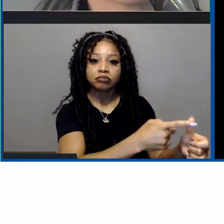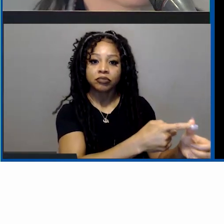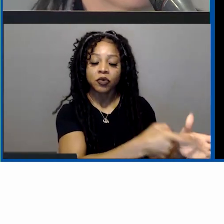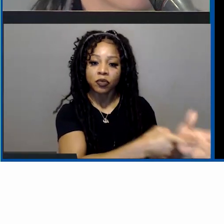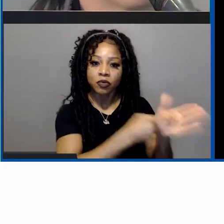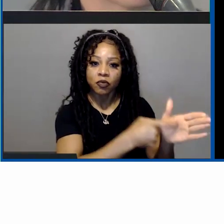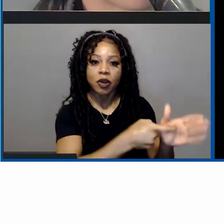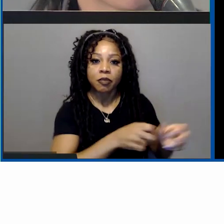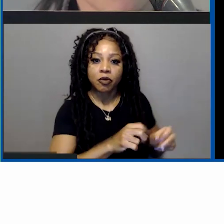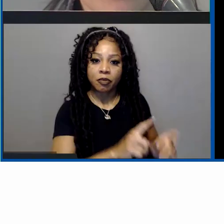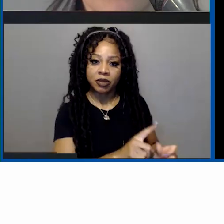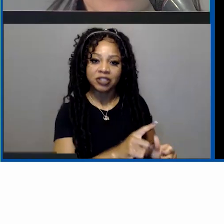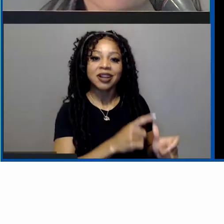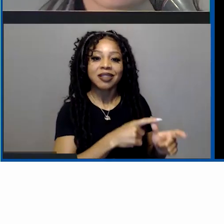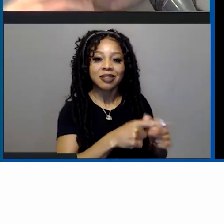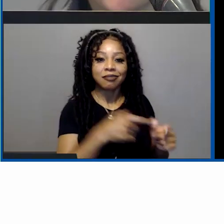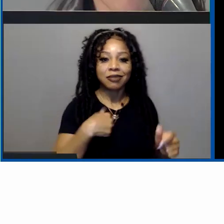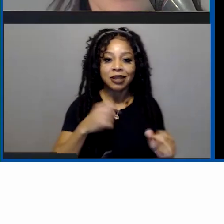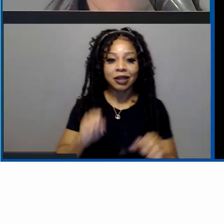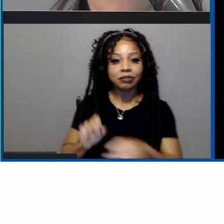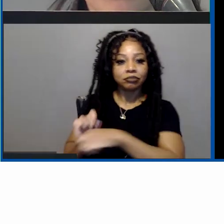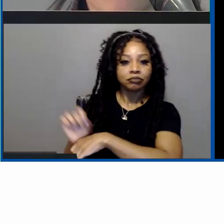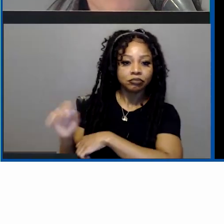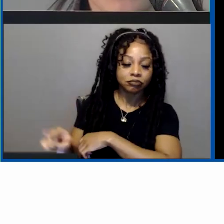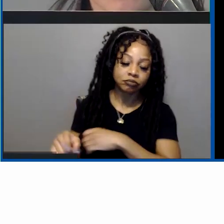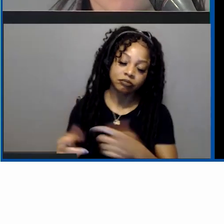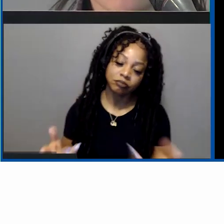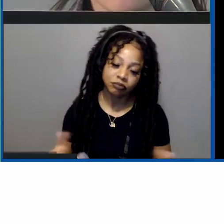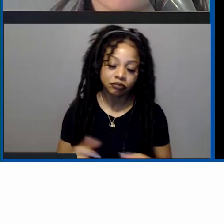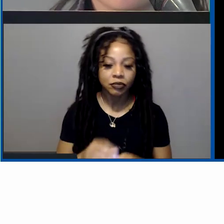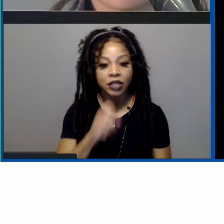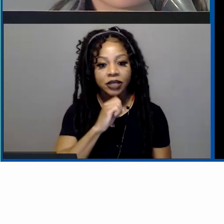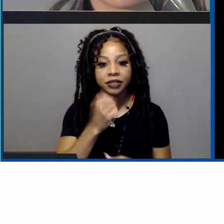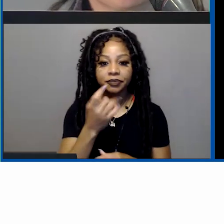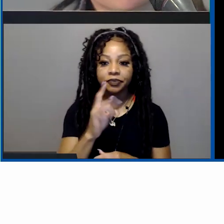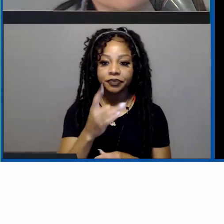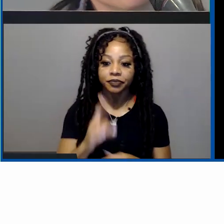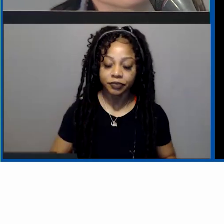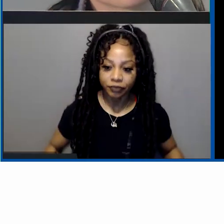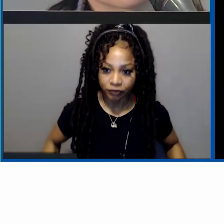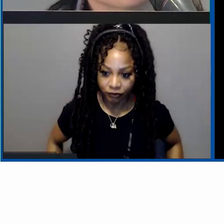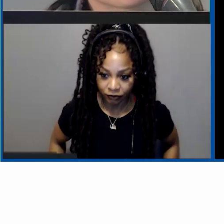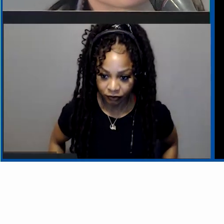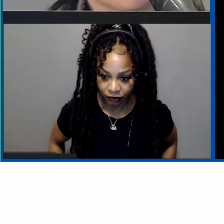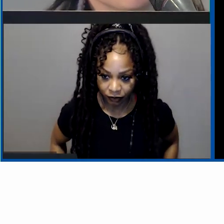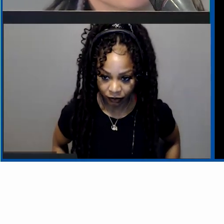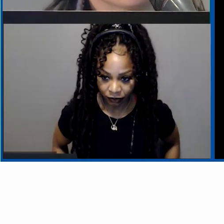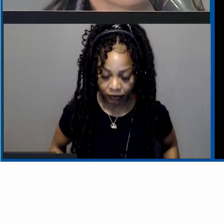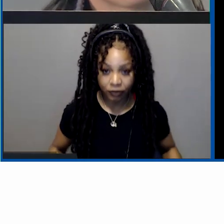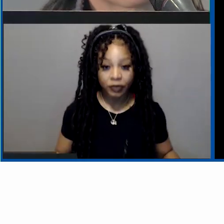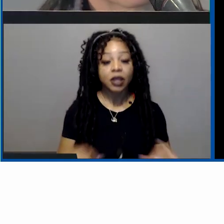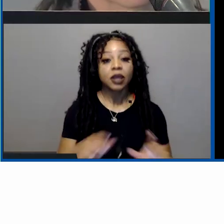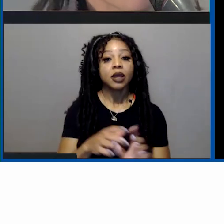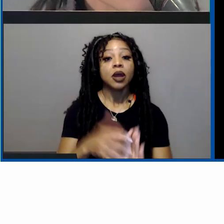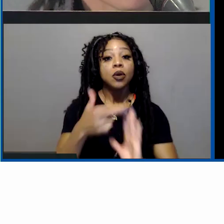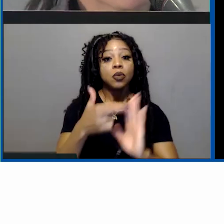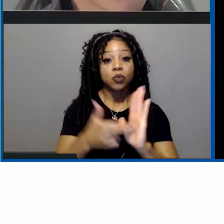Esther. So that's how, because we're over 18. There's special rules if you're under